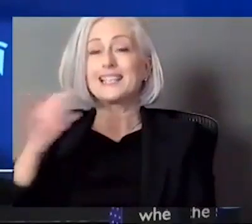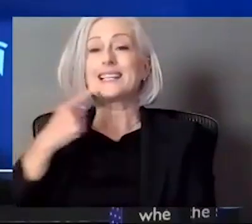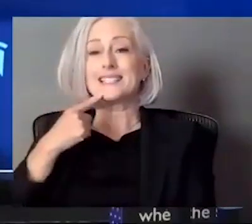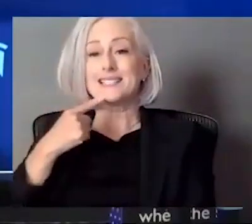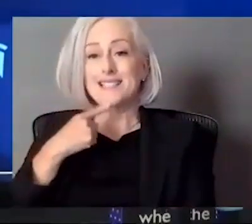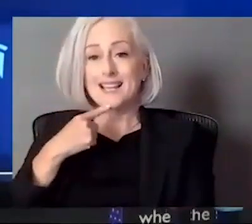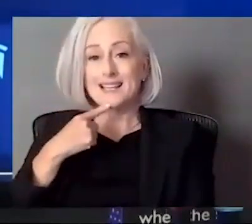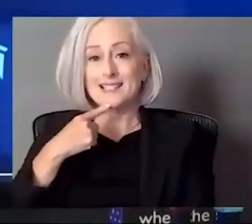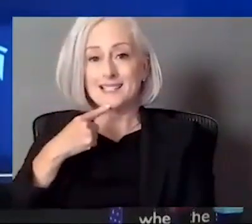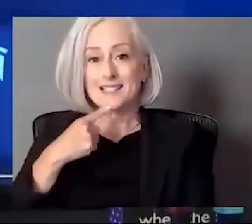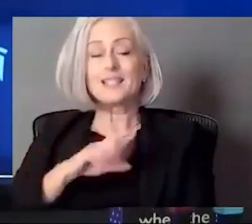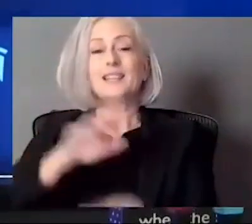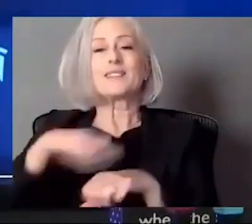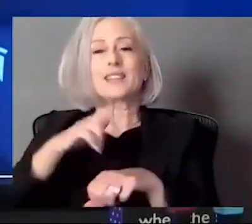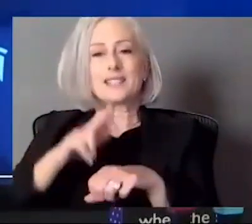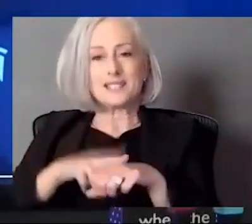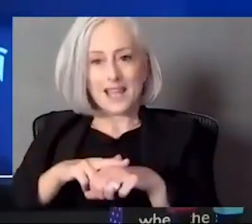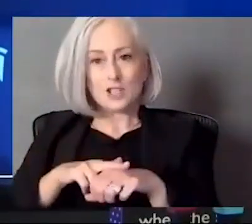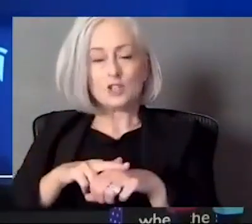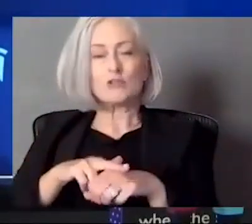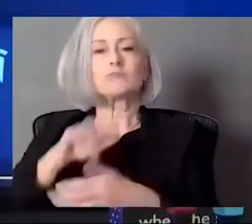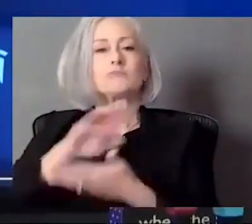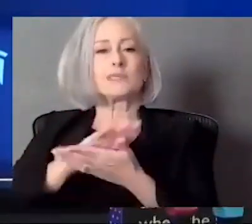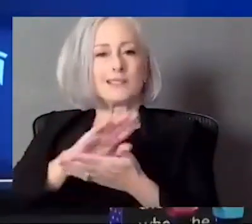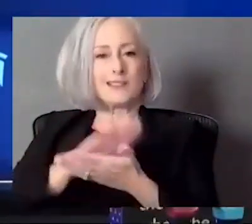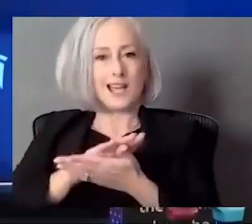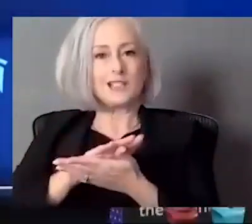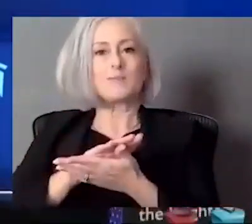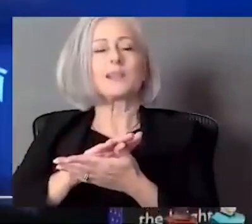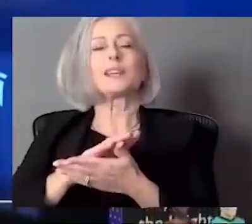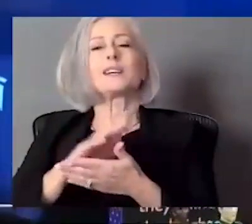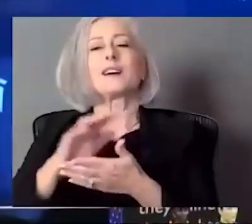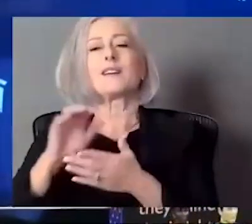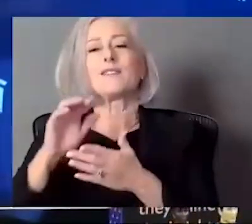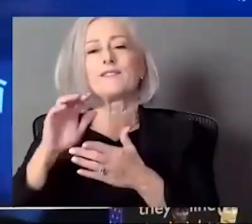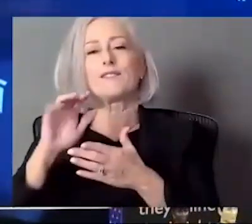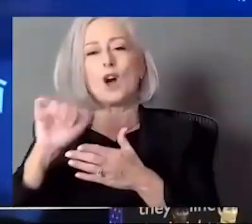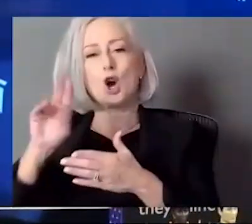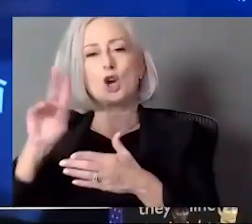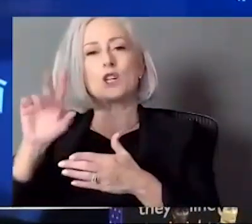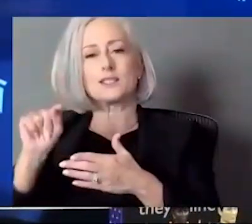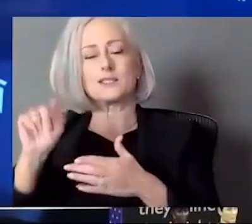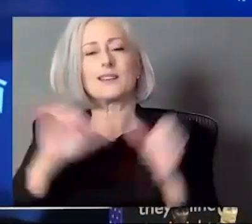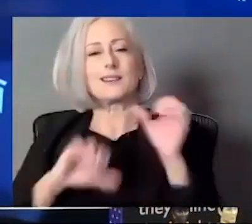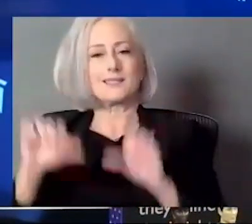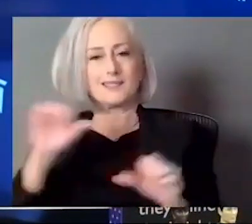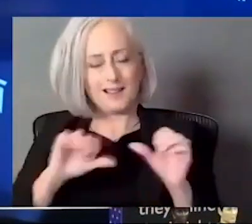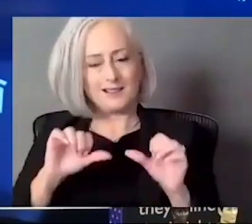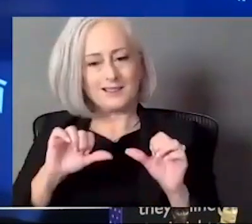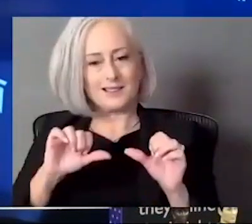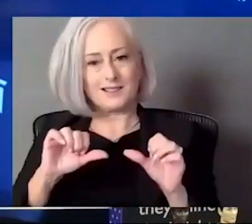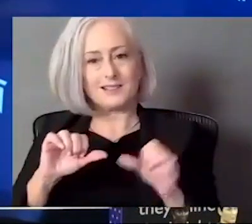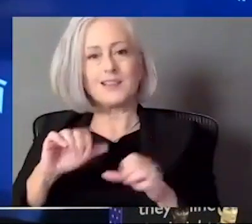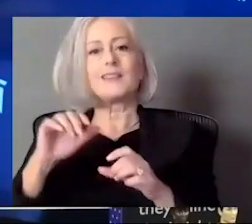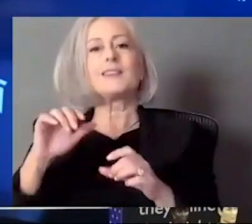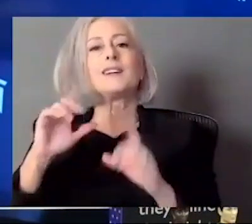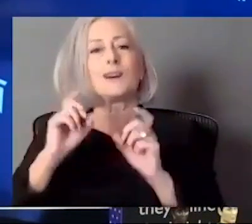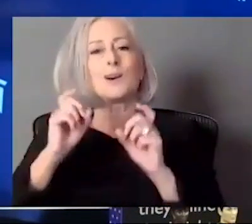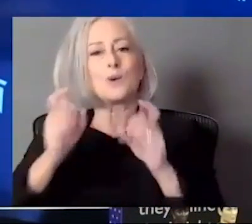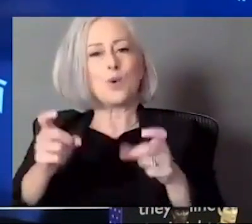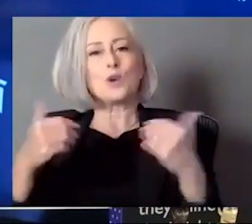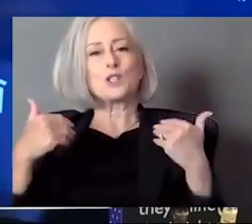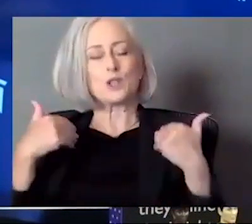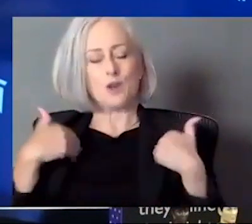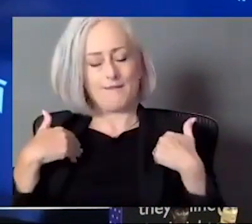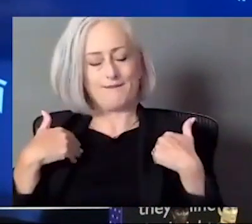York City. Sunny Says is now a finalist for a Share Care Award in the Children's Health category. We couldn't be prouder of Sunny,